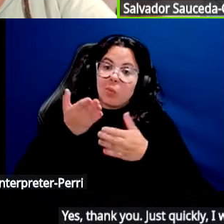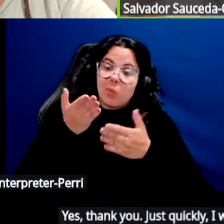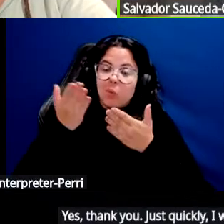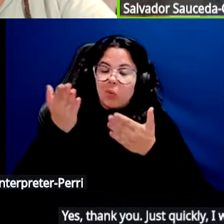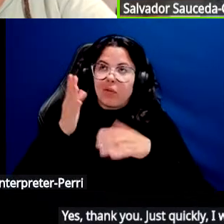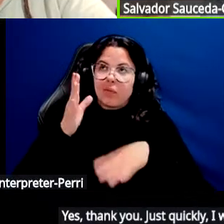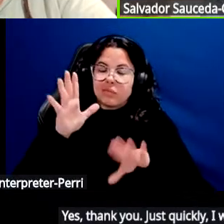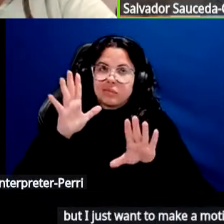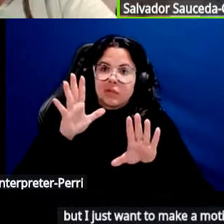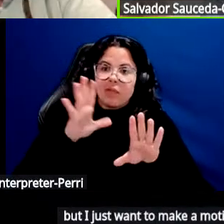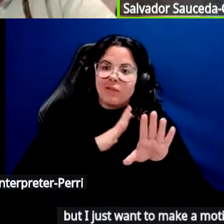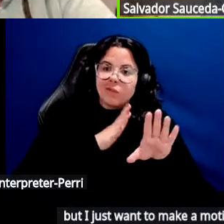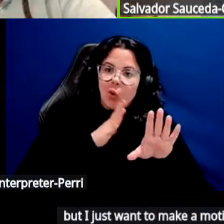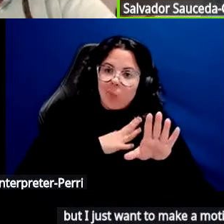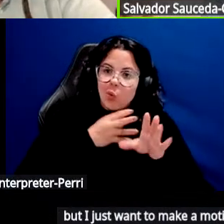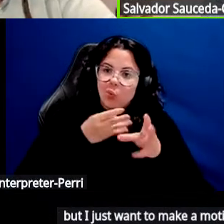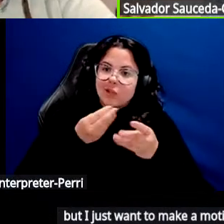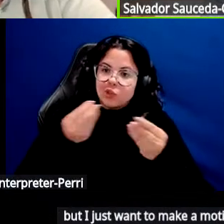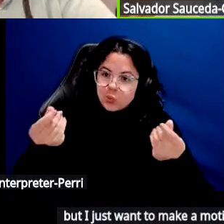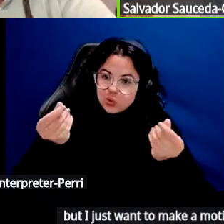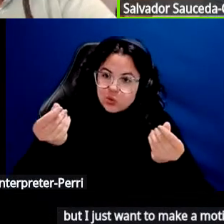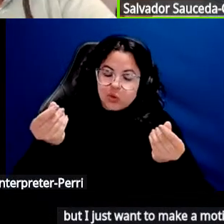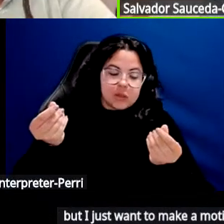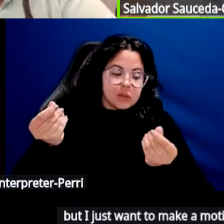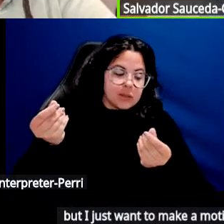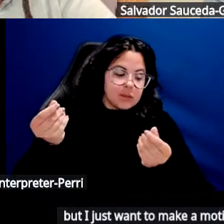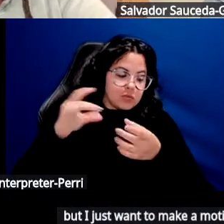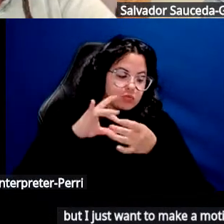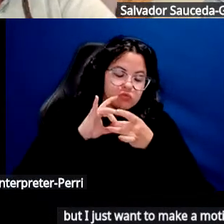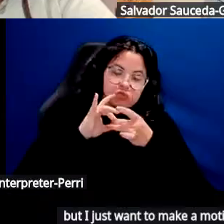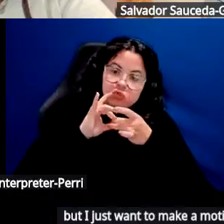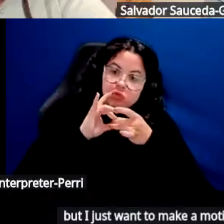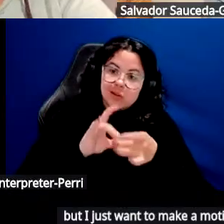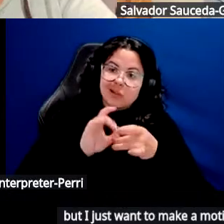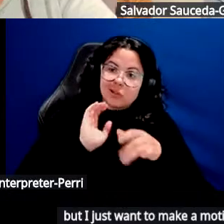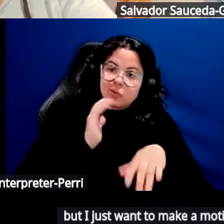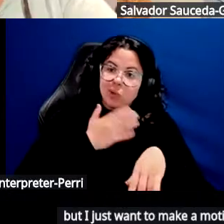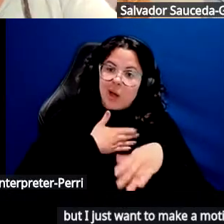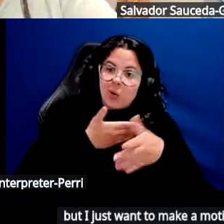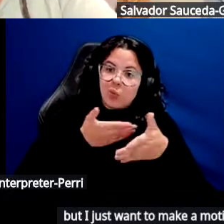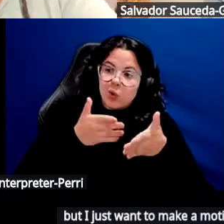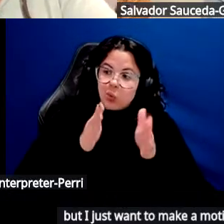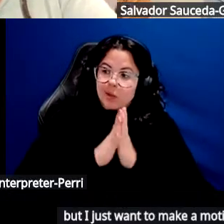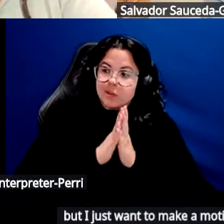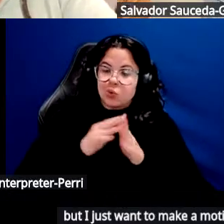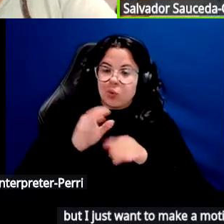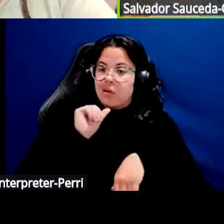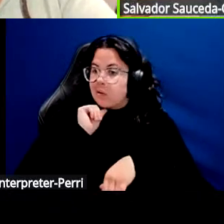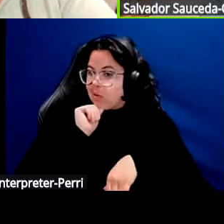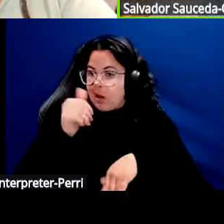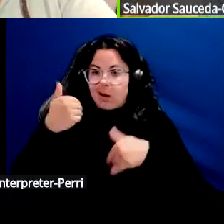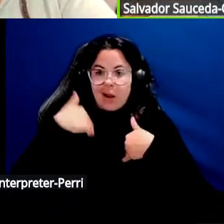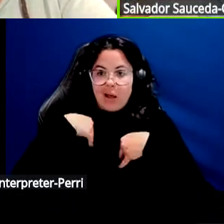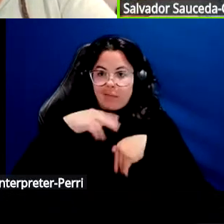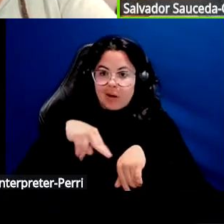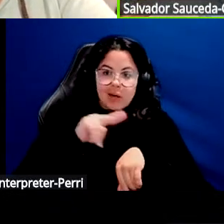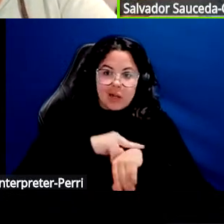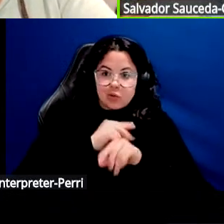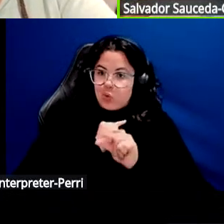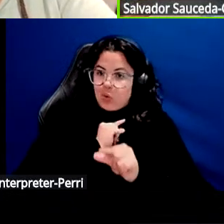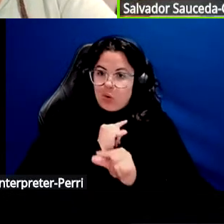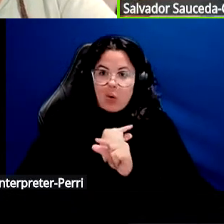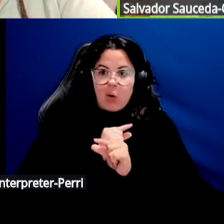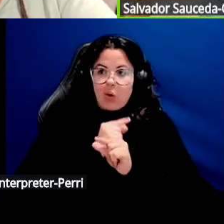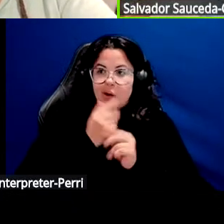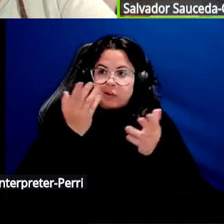proposal, I'm sorry, a formal resolution in regards to our request to not have the National Guard present in